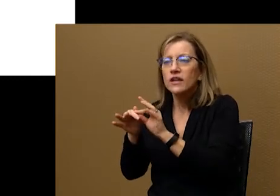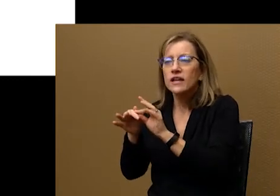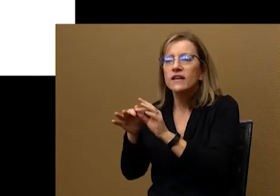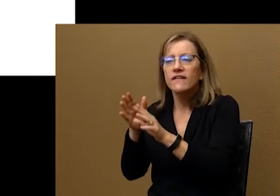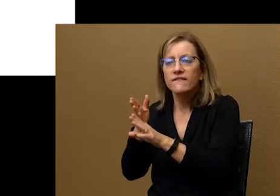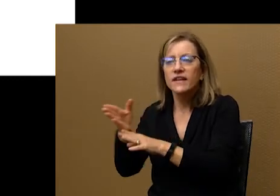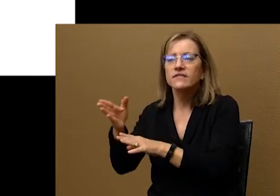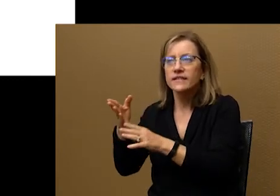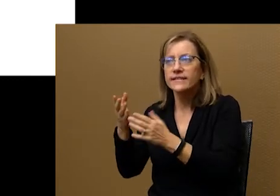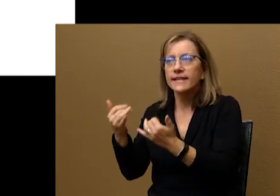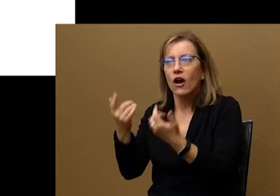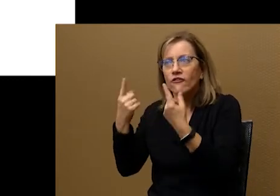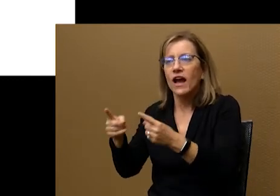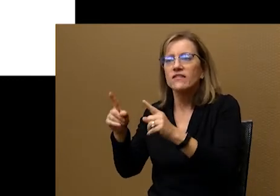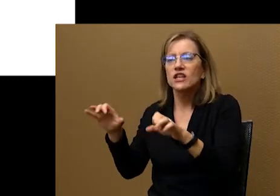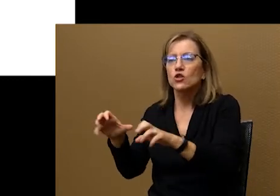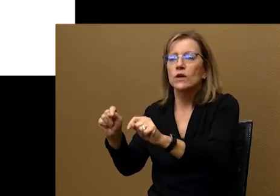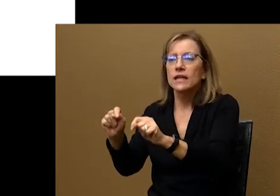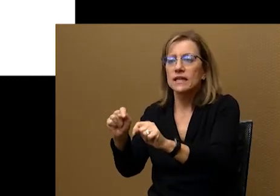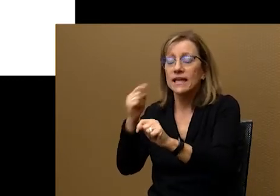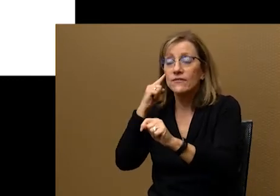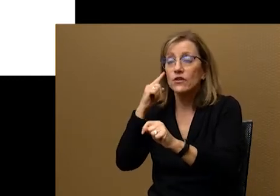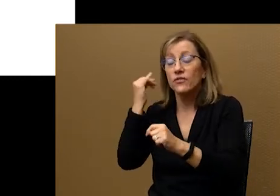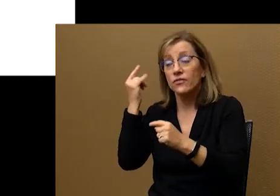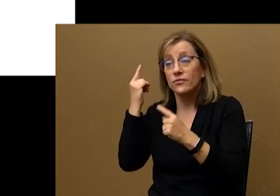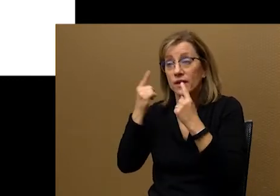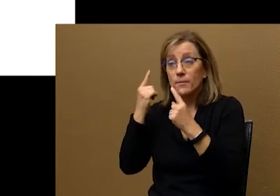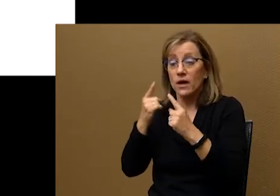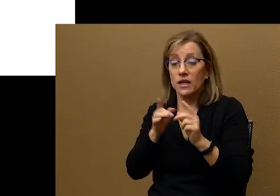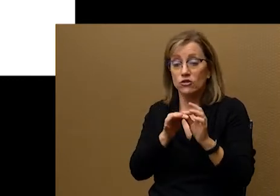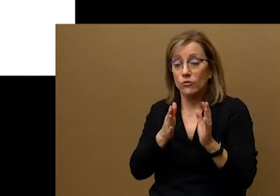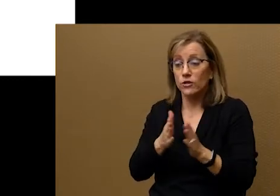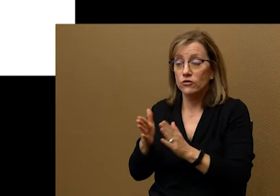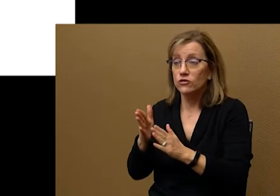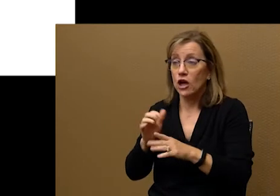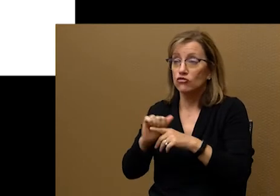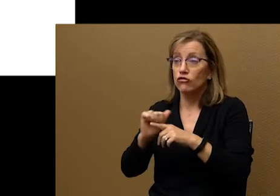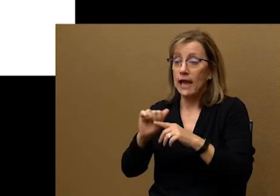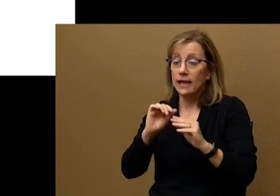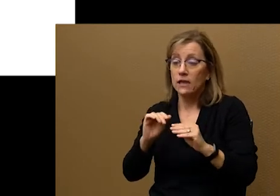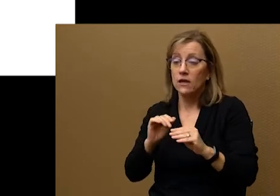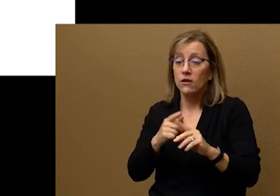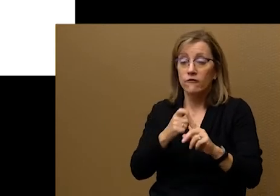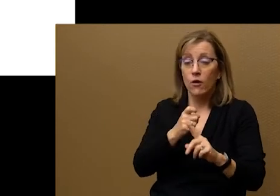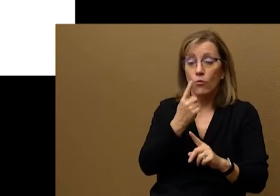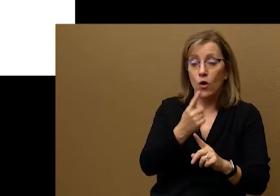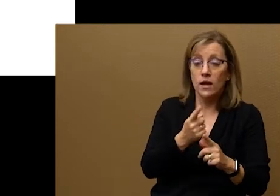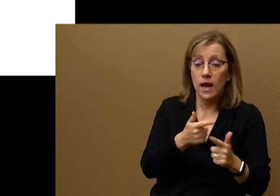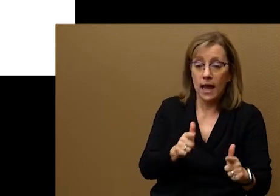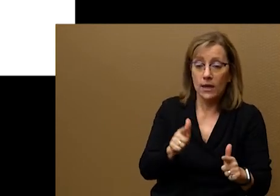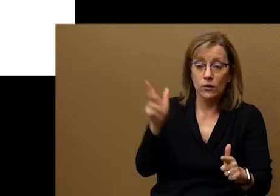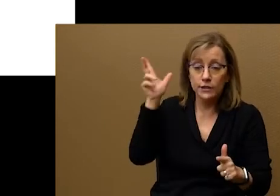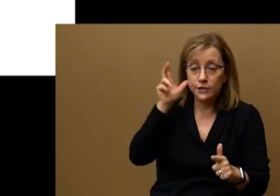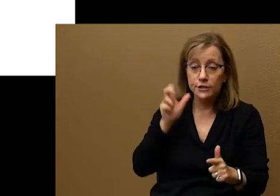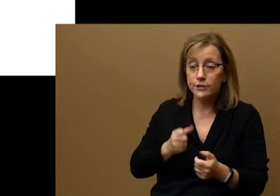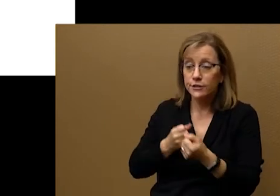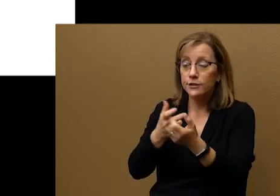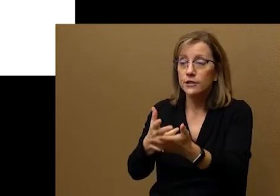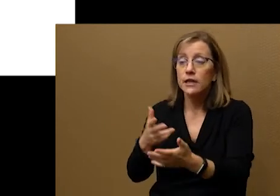field is now finally doing this. Because if you think about it, interpreters are trained to go from one language to